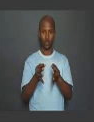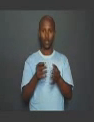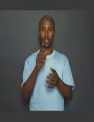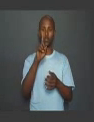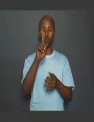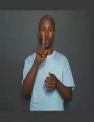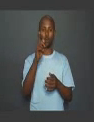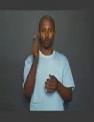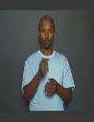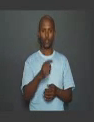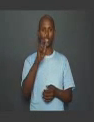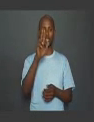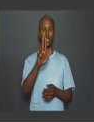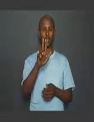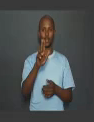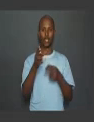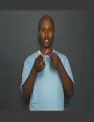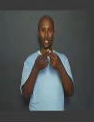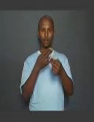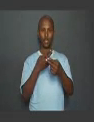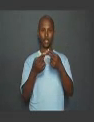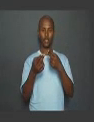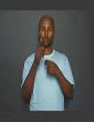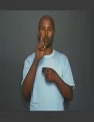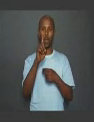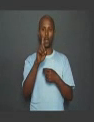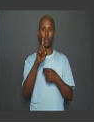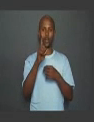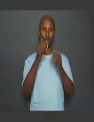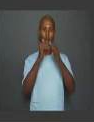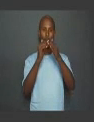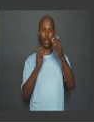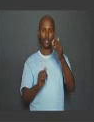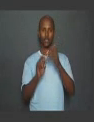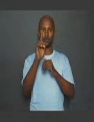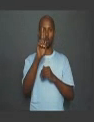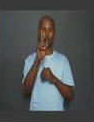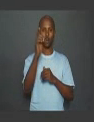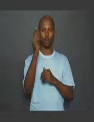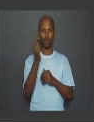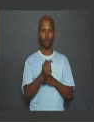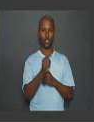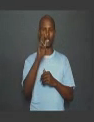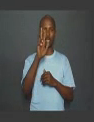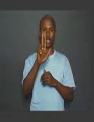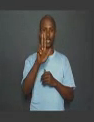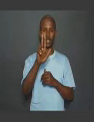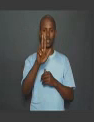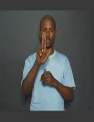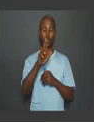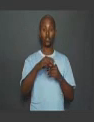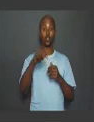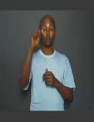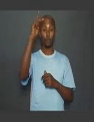1 over 3 times 1 minus 1 over 3 to